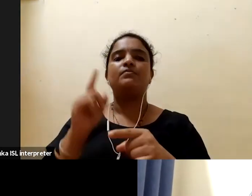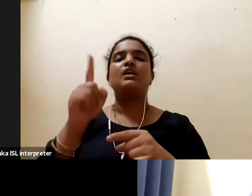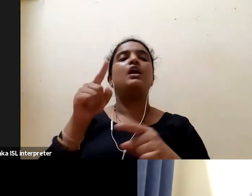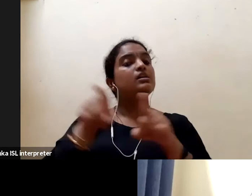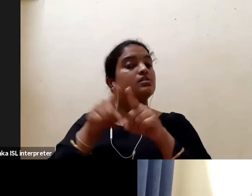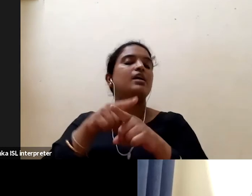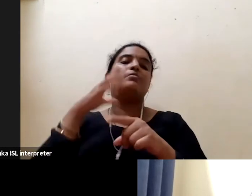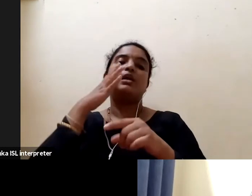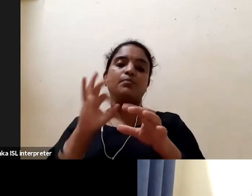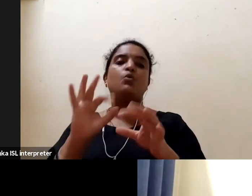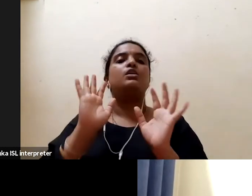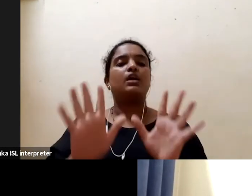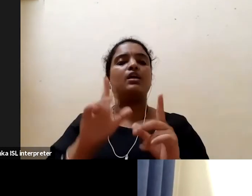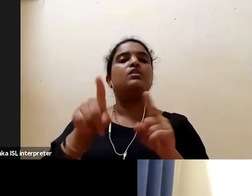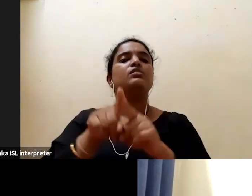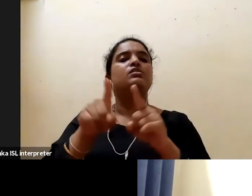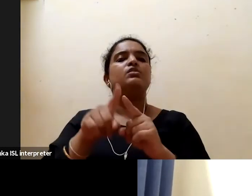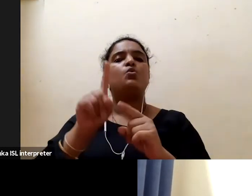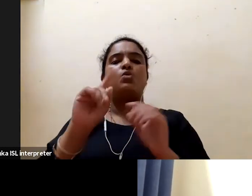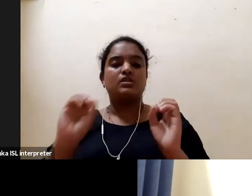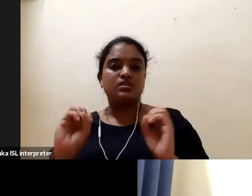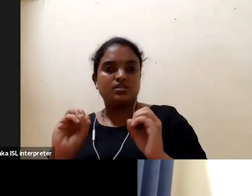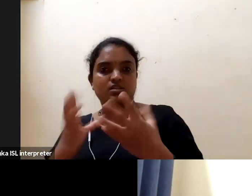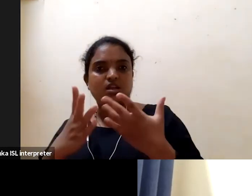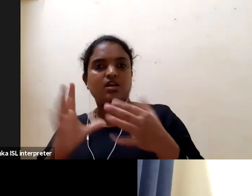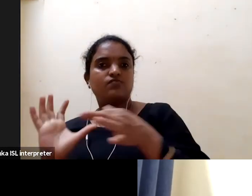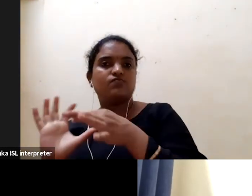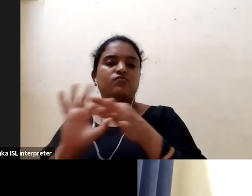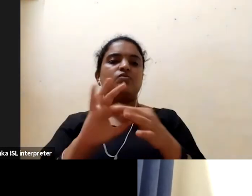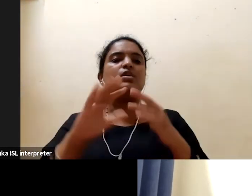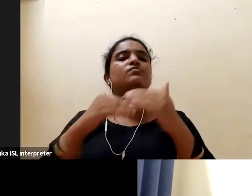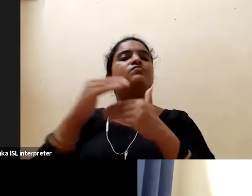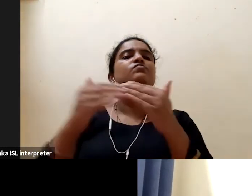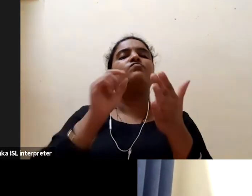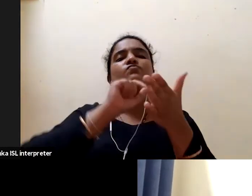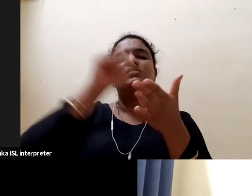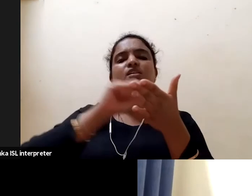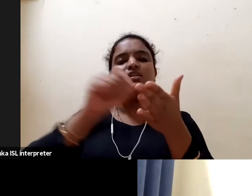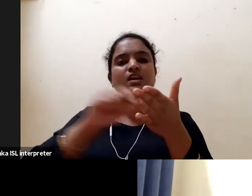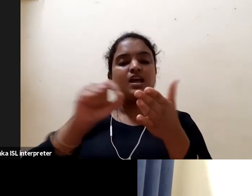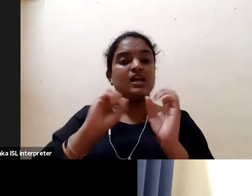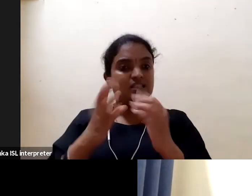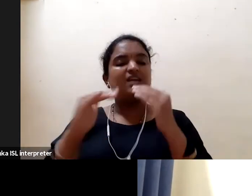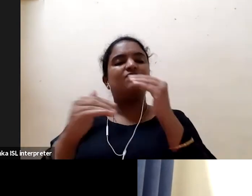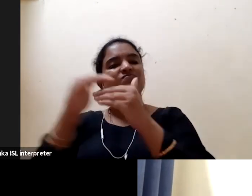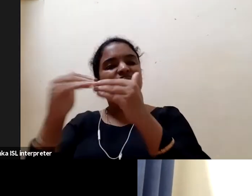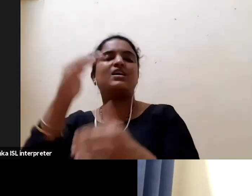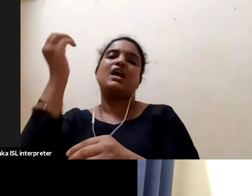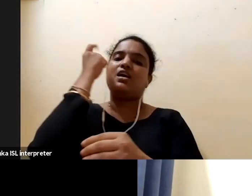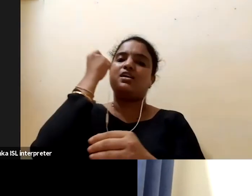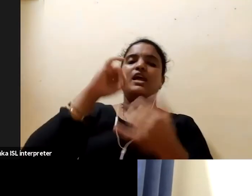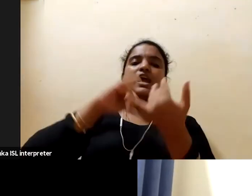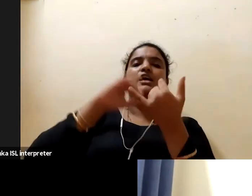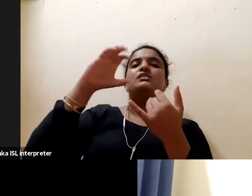And like initially, maybe once you start writing regularly, you can understand how SEO works. And SEO is the